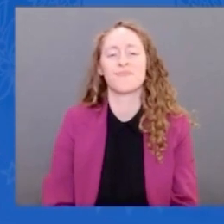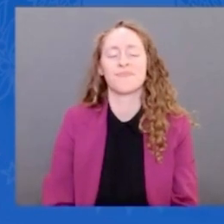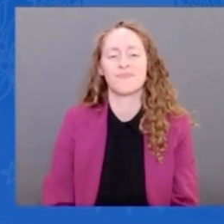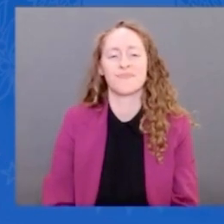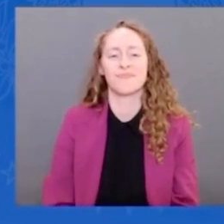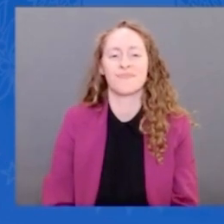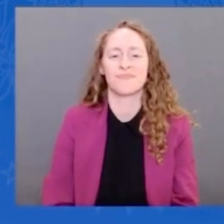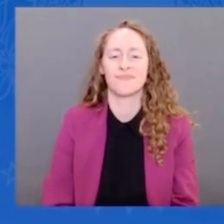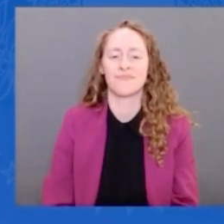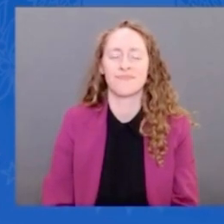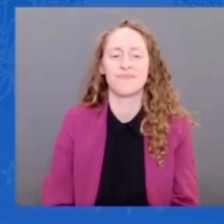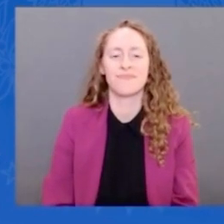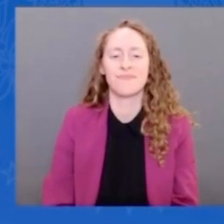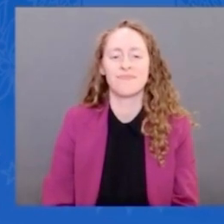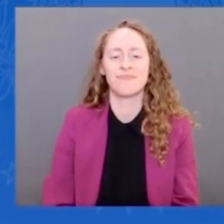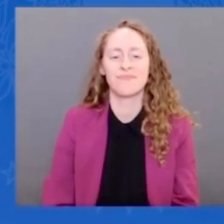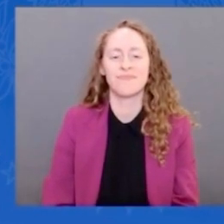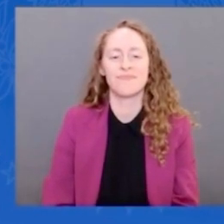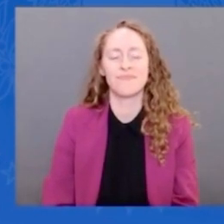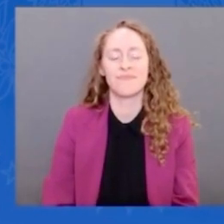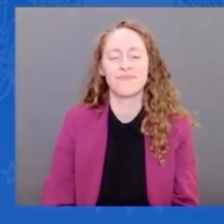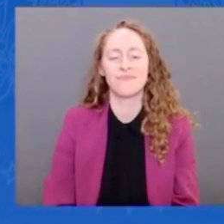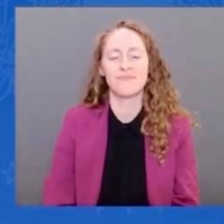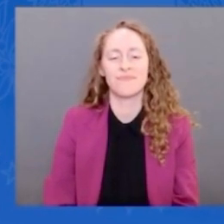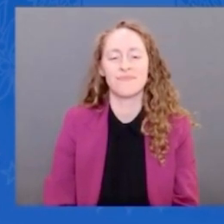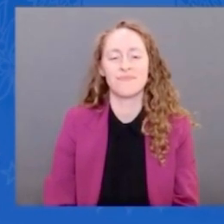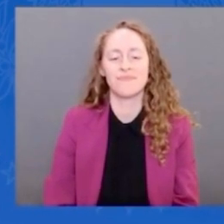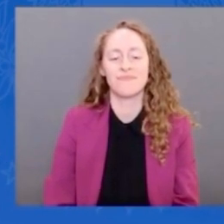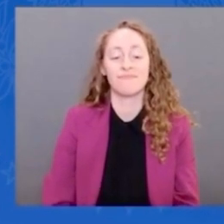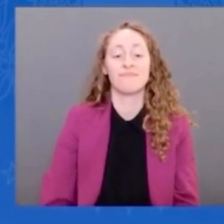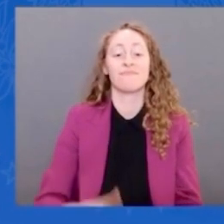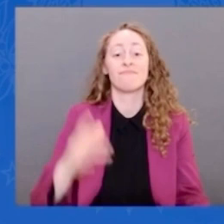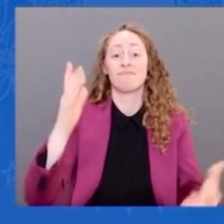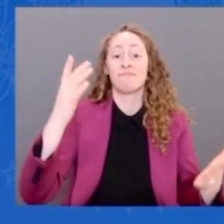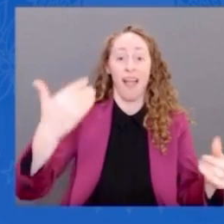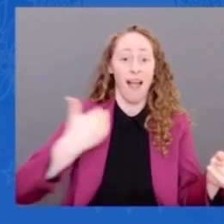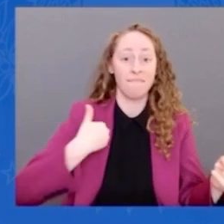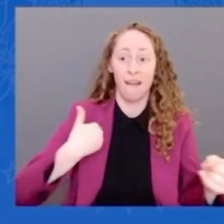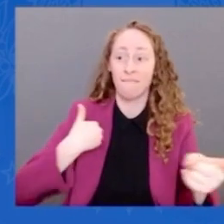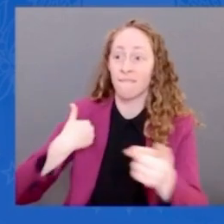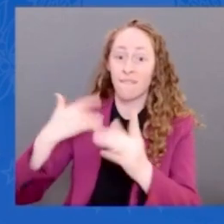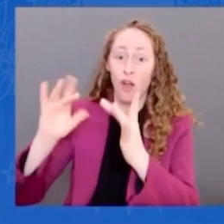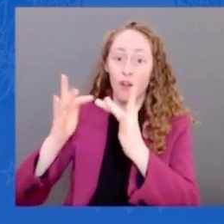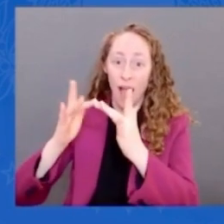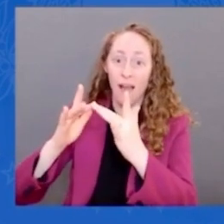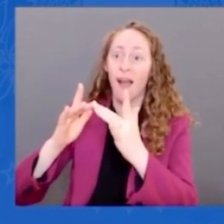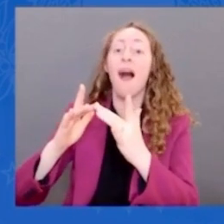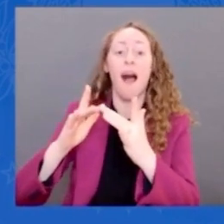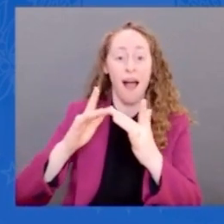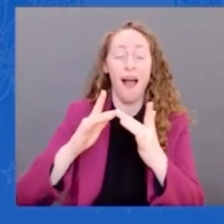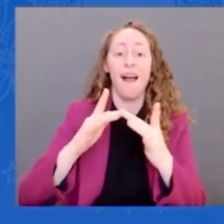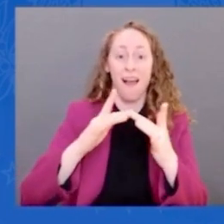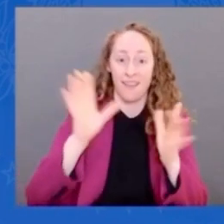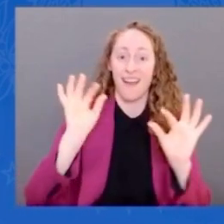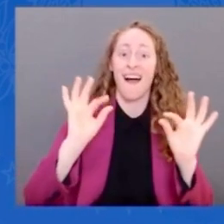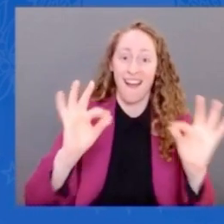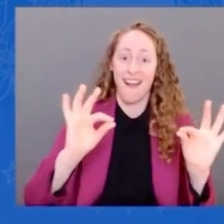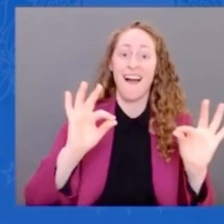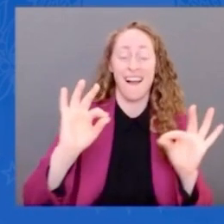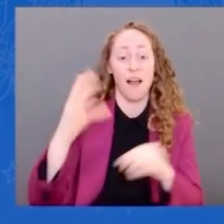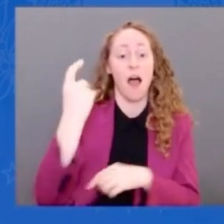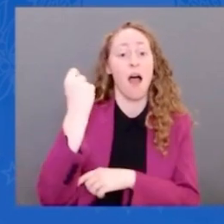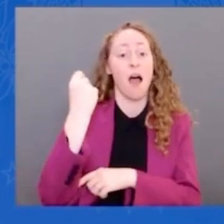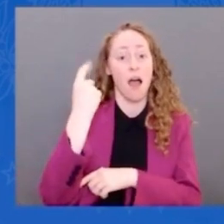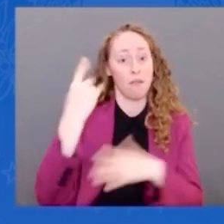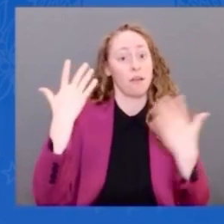challenge, though, as was referenced by the Vice President. It was about affordability as well. And today, too many families simply can't afford